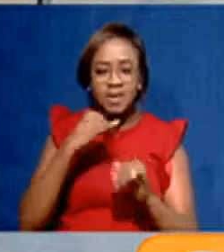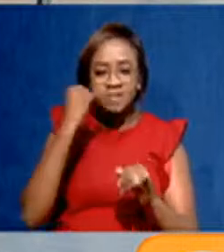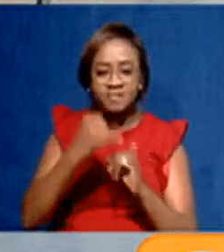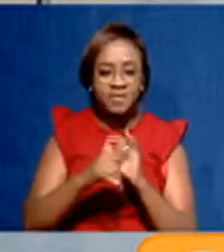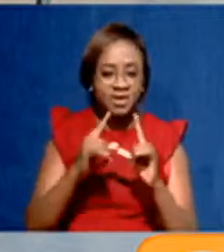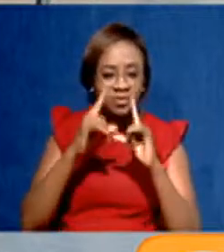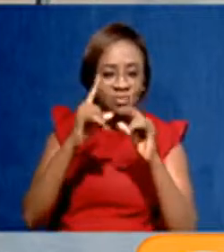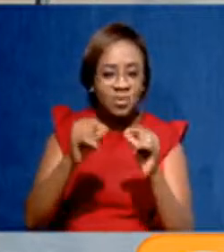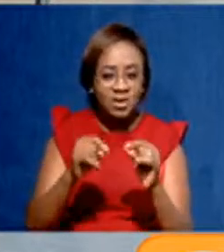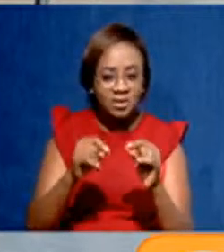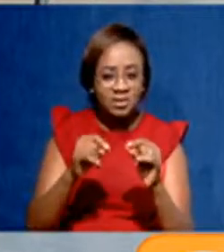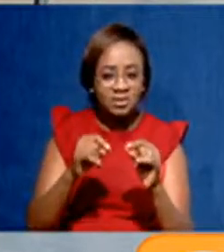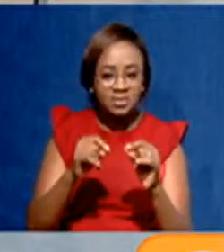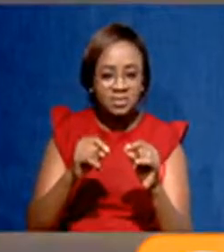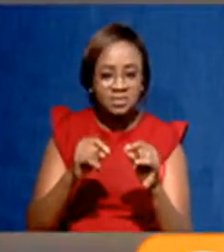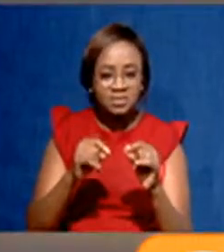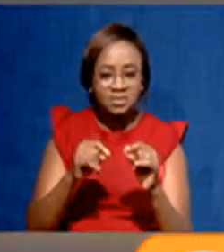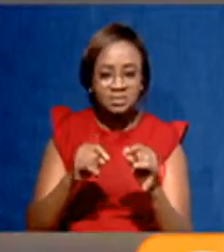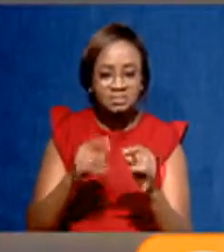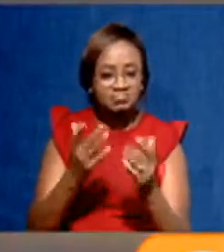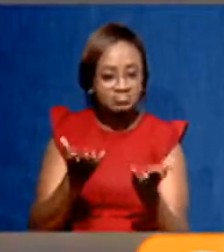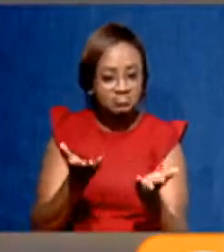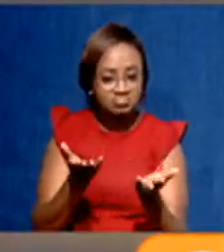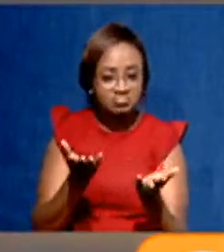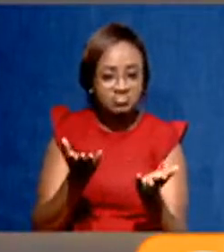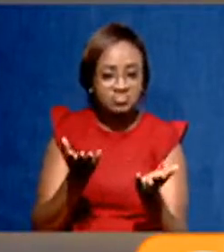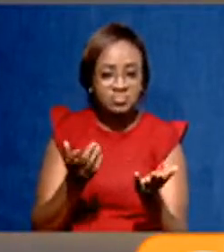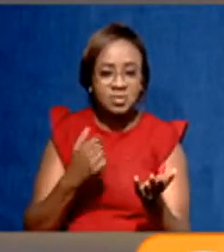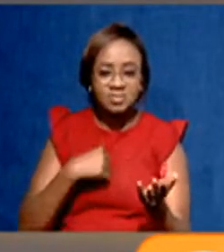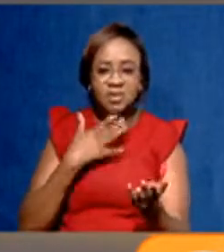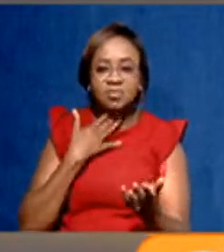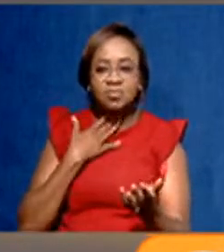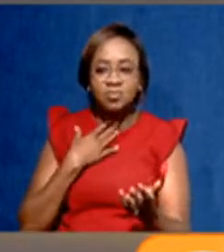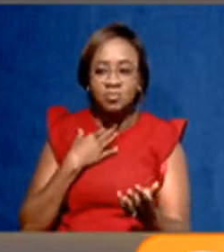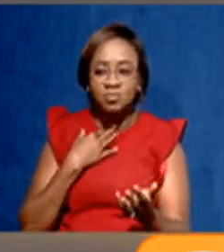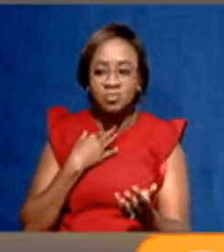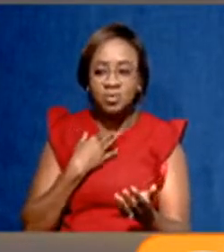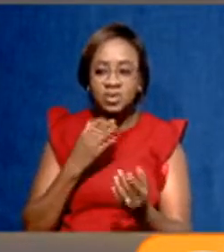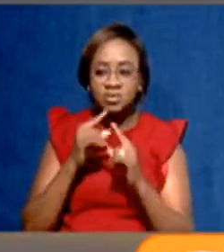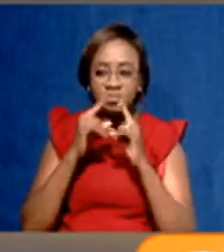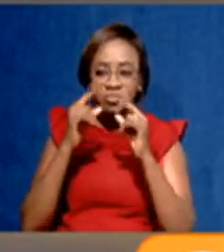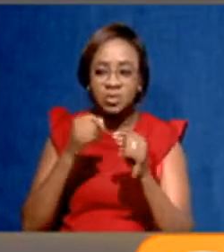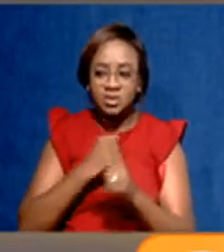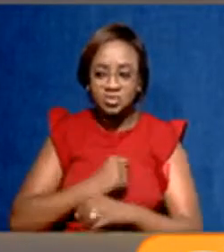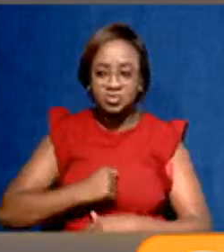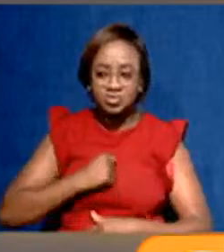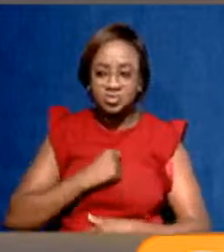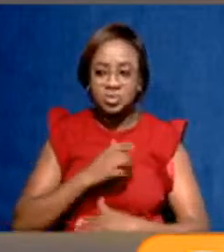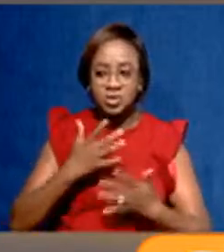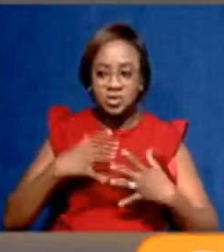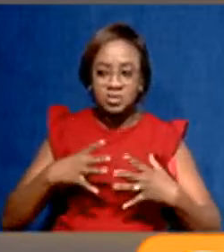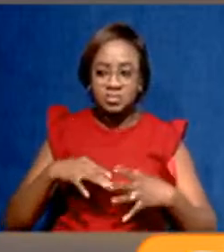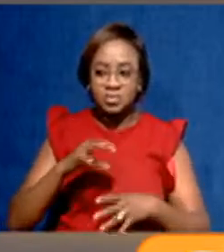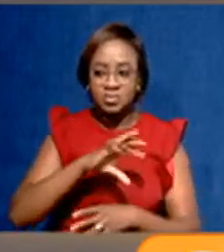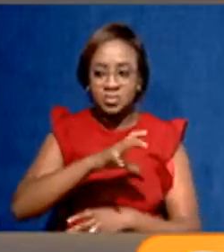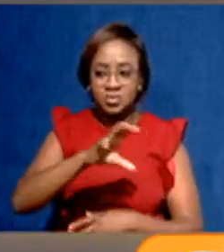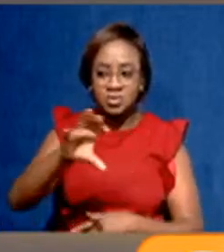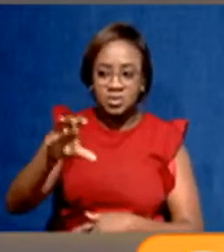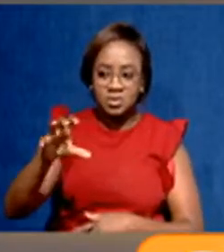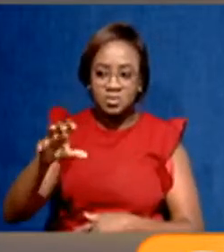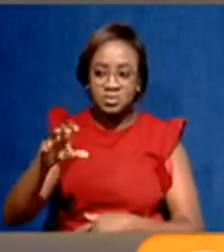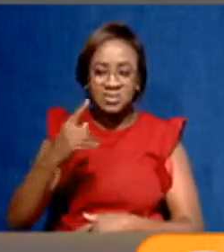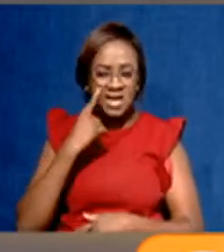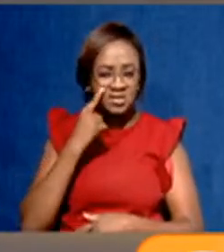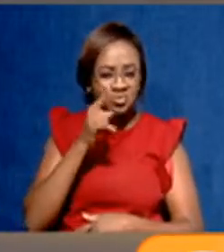we let you go. Yes, first is to express my condolences to the people of Kegumo, Kahumbu. I saw you ran